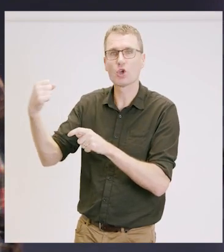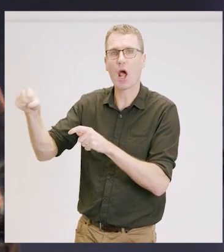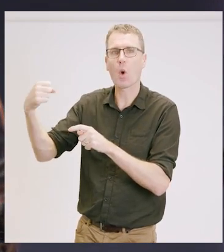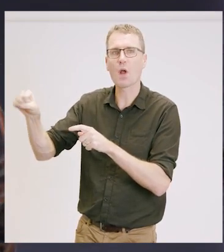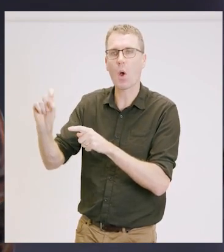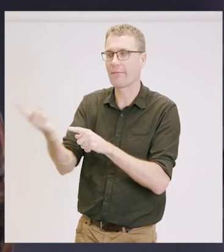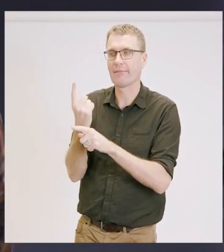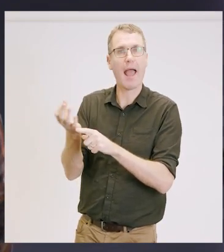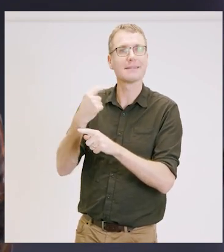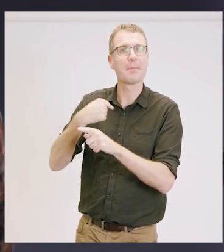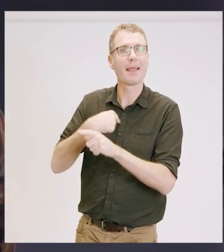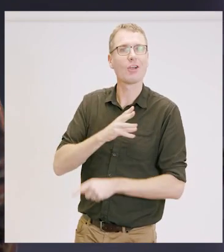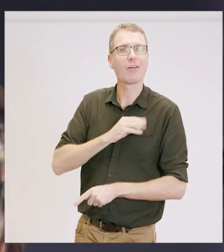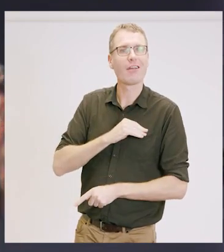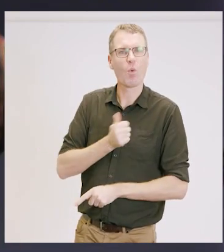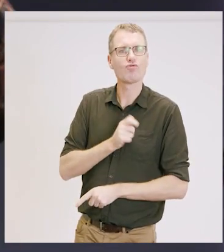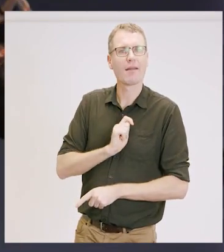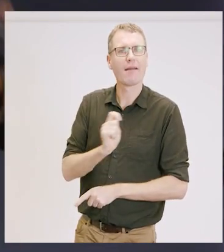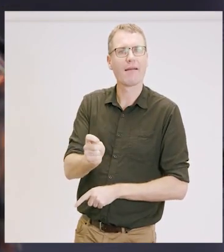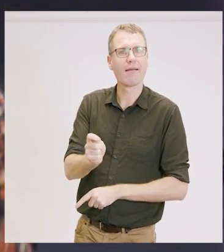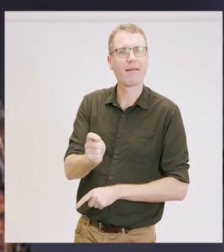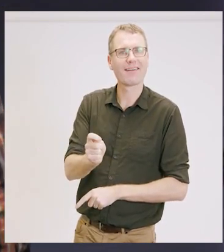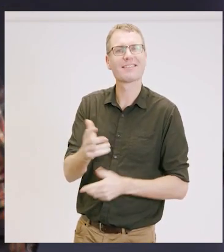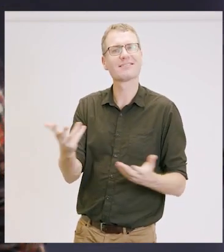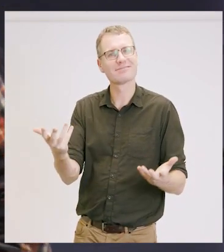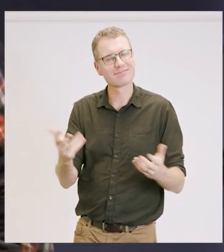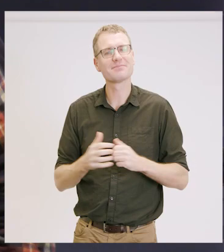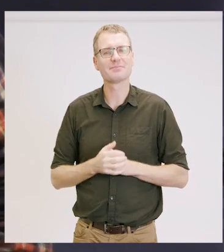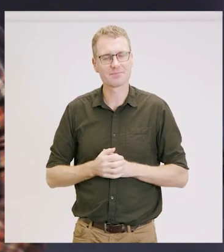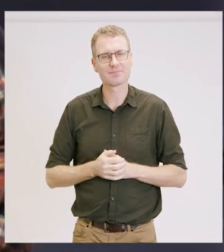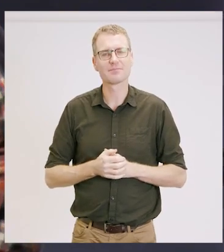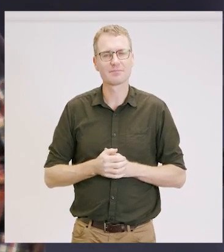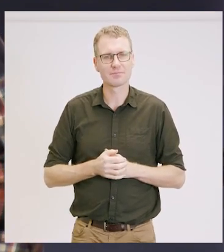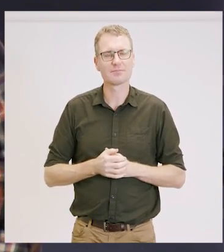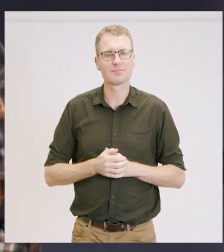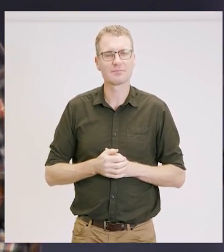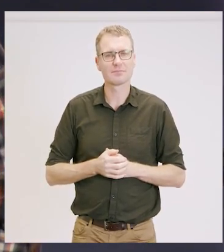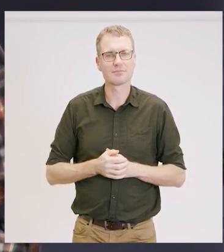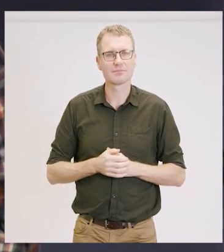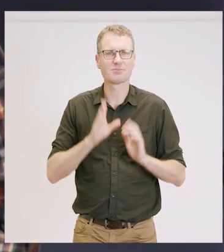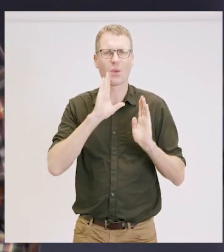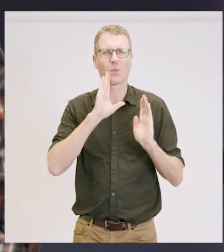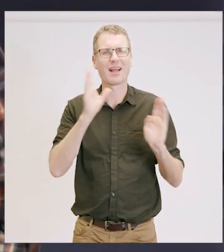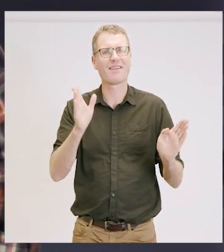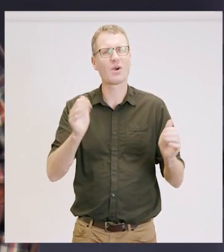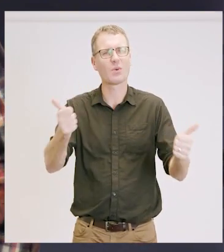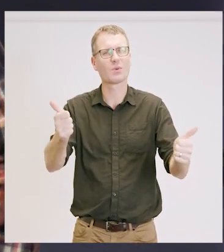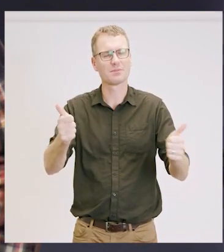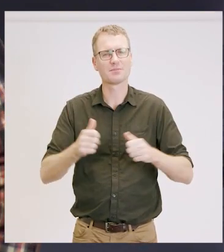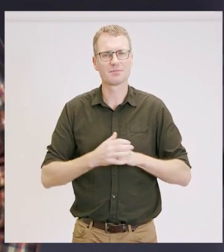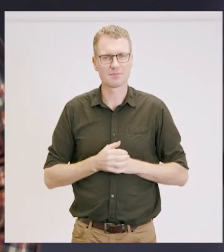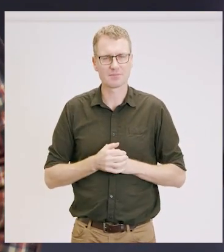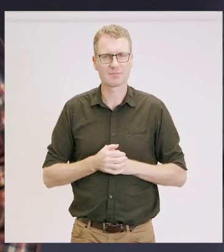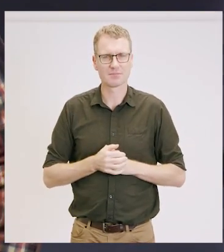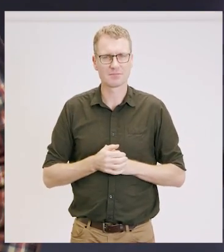my ear, says, Papa, can I have a treat? And he knows Mr. Weak Link is going to, you know, probably talk to Mum and Dad or sneak him